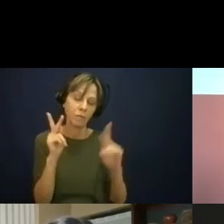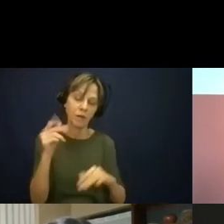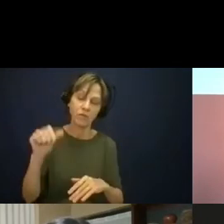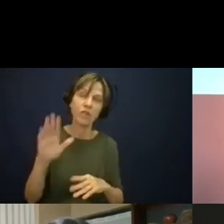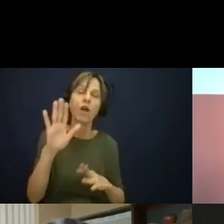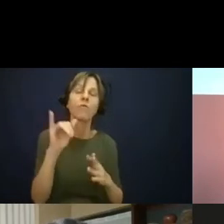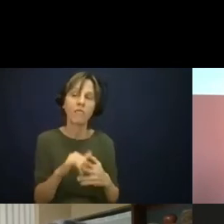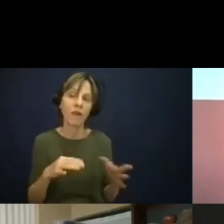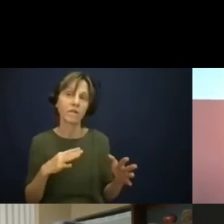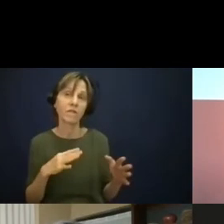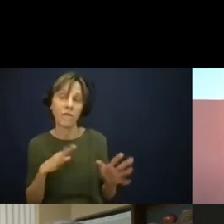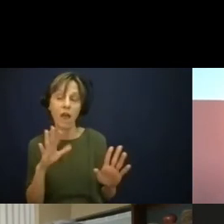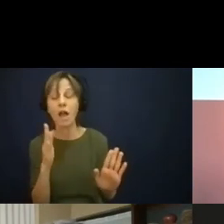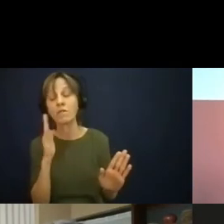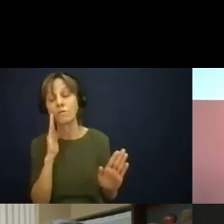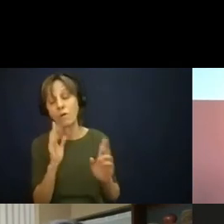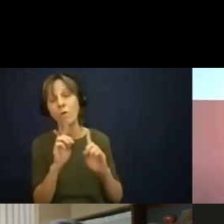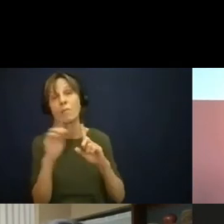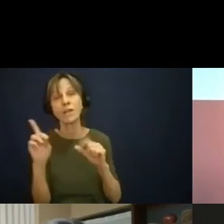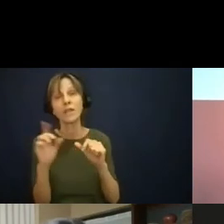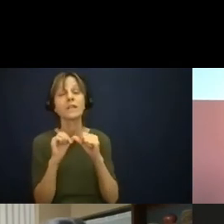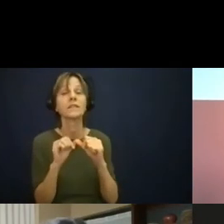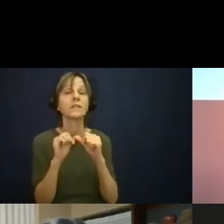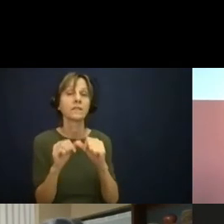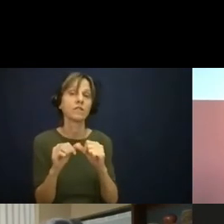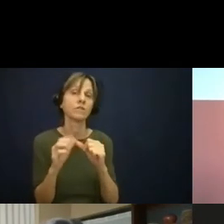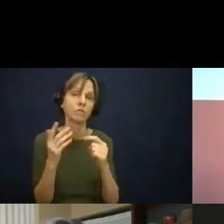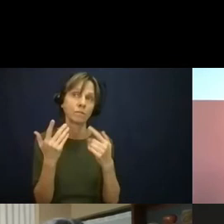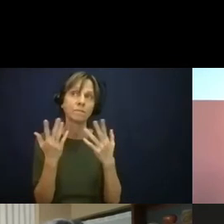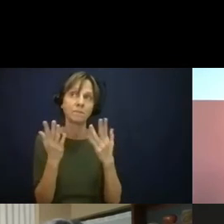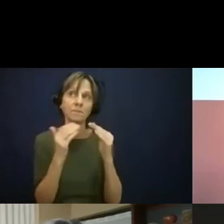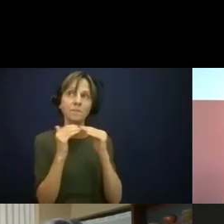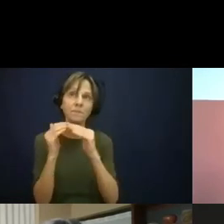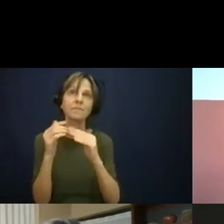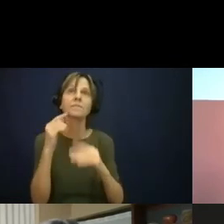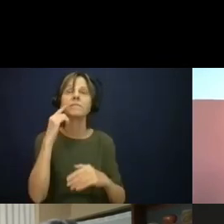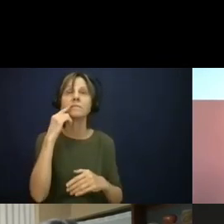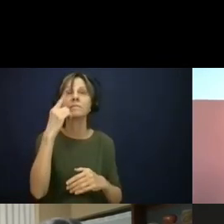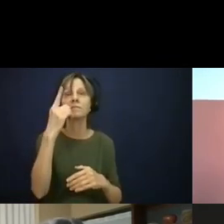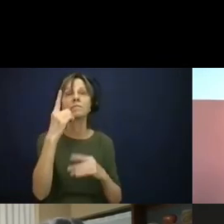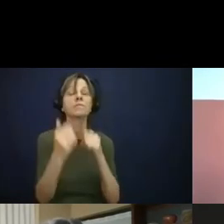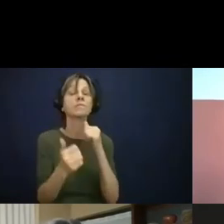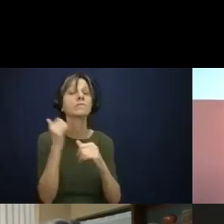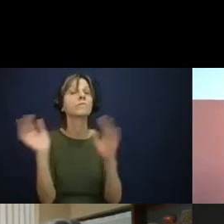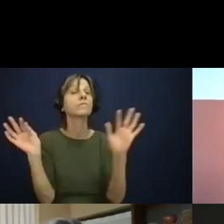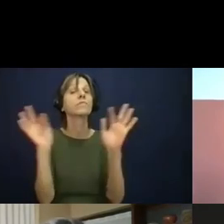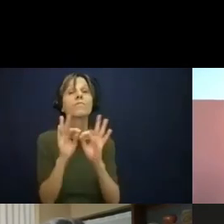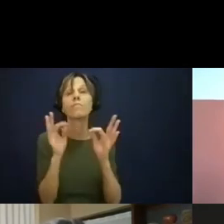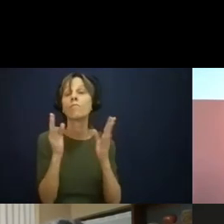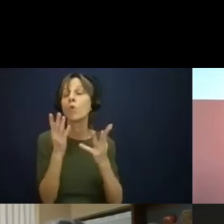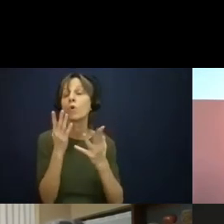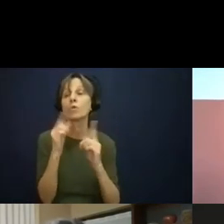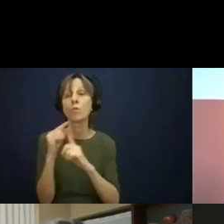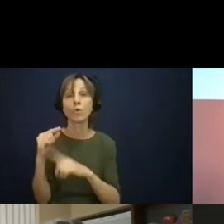fine, but they continue to be peers. I think one of the most important words that I learned